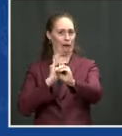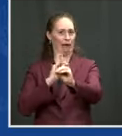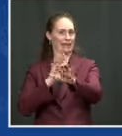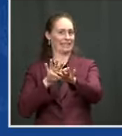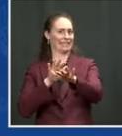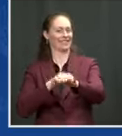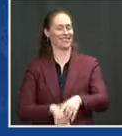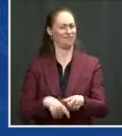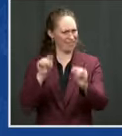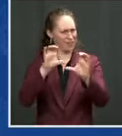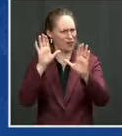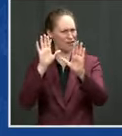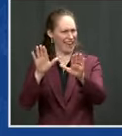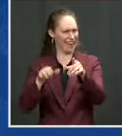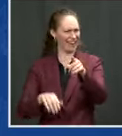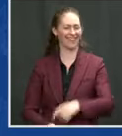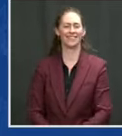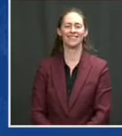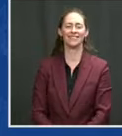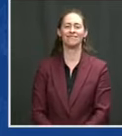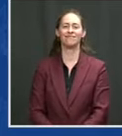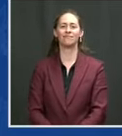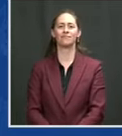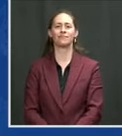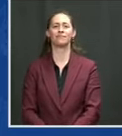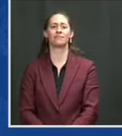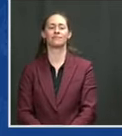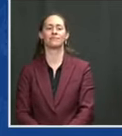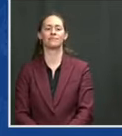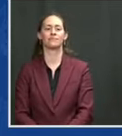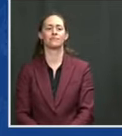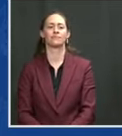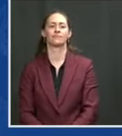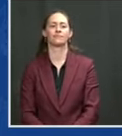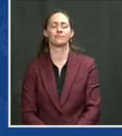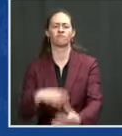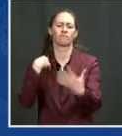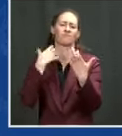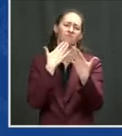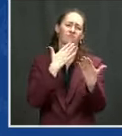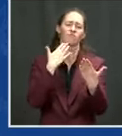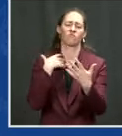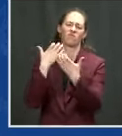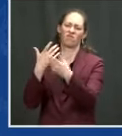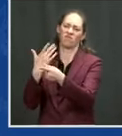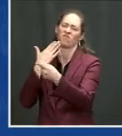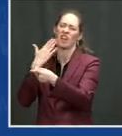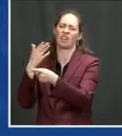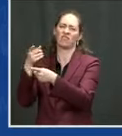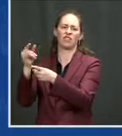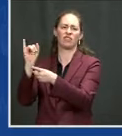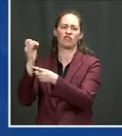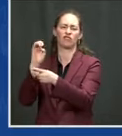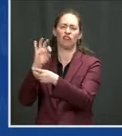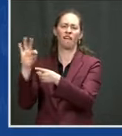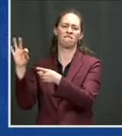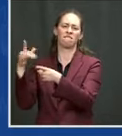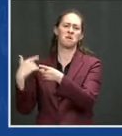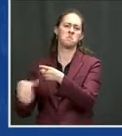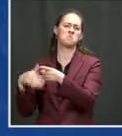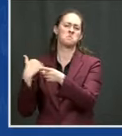very much, Mr. President. And I'm going to also give Jeff Zients and his team a shout-out for all the work they've been doing to help us help you,